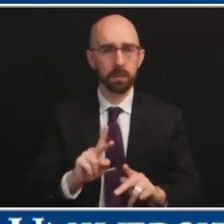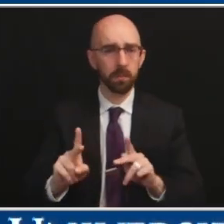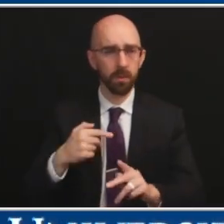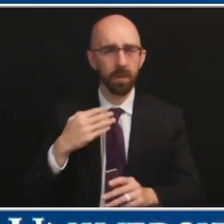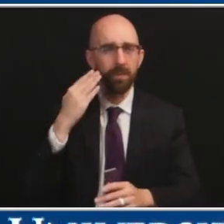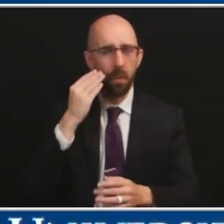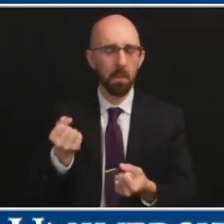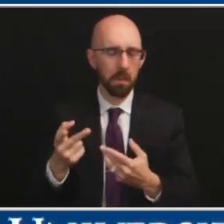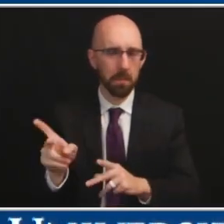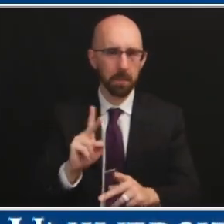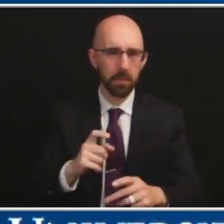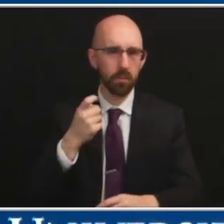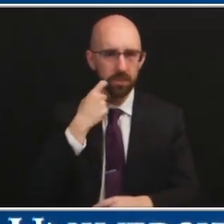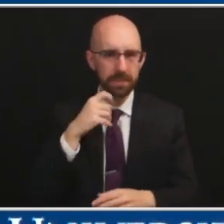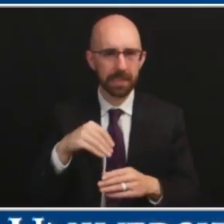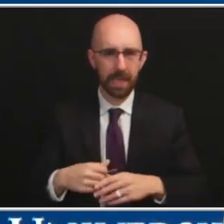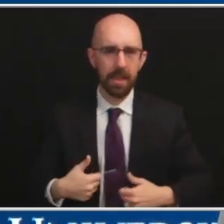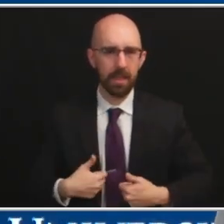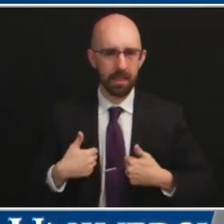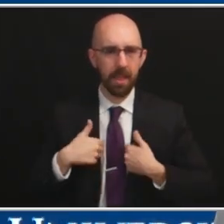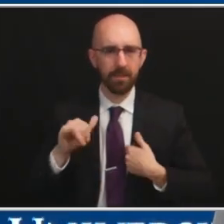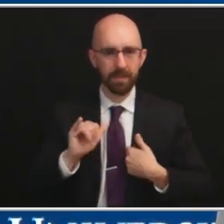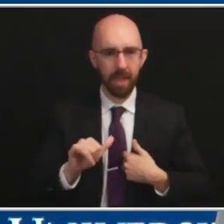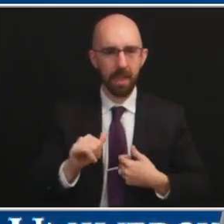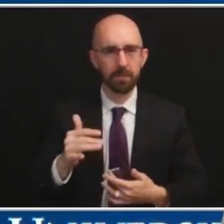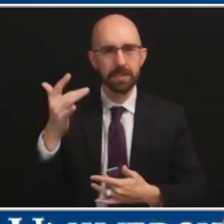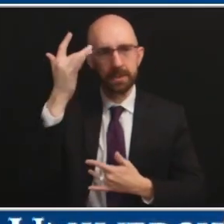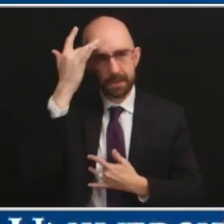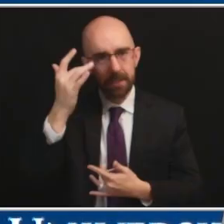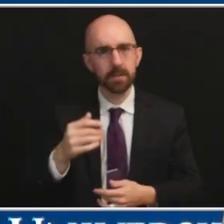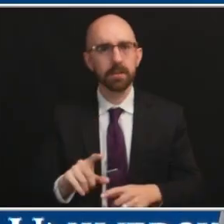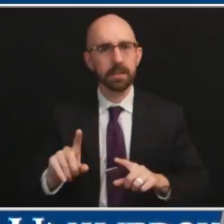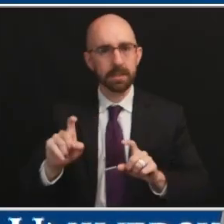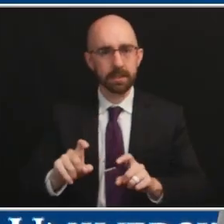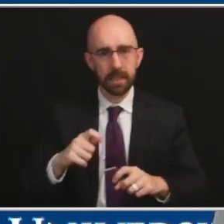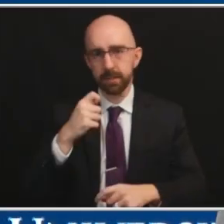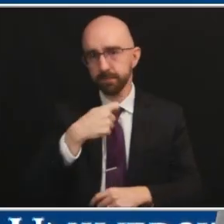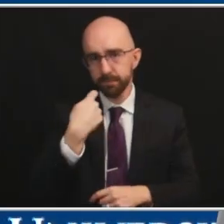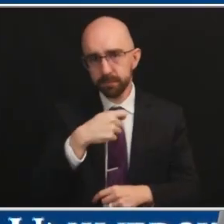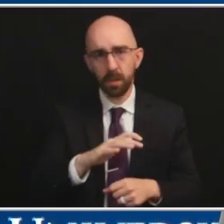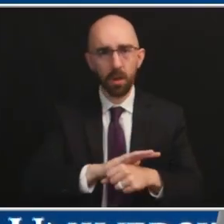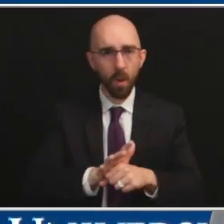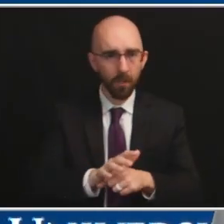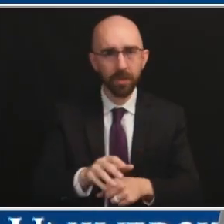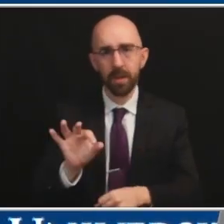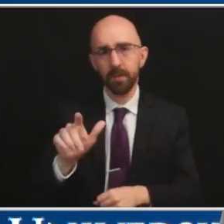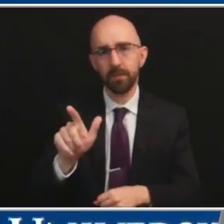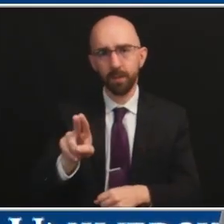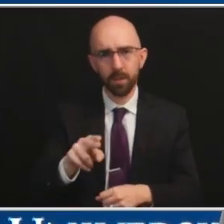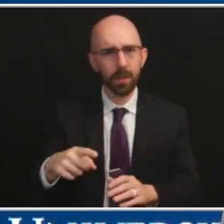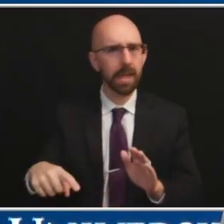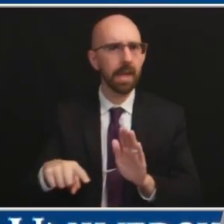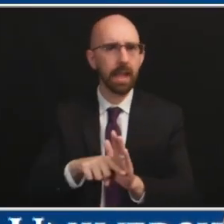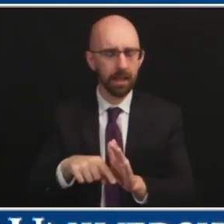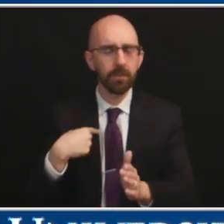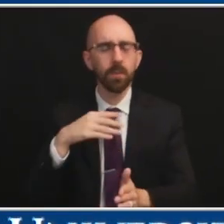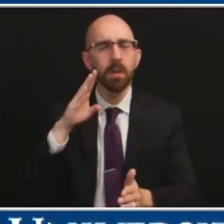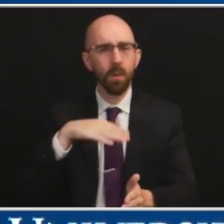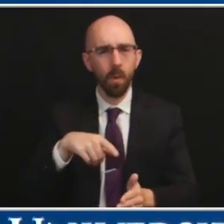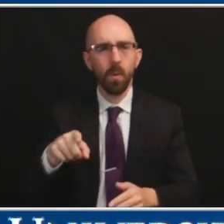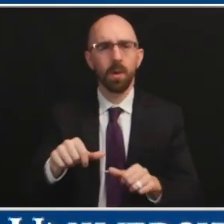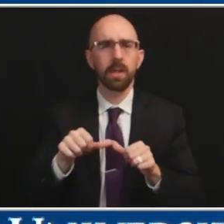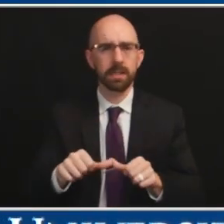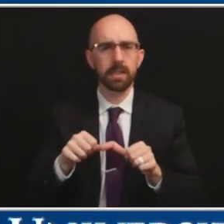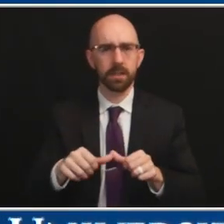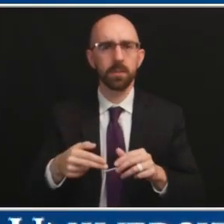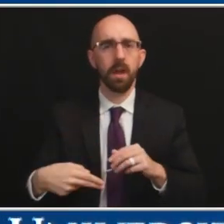probably recently in our lives that have been sick and have been tested for COVID and influenza, and it's negative. We know that there continues to remain